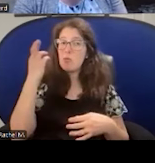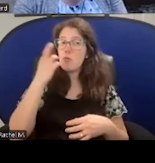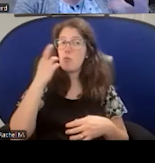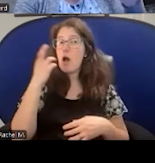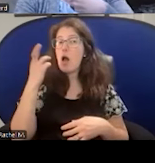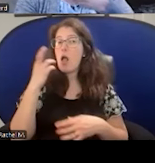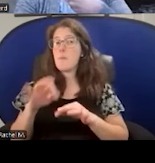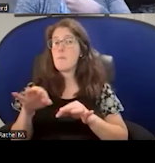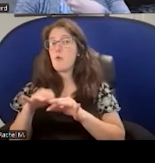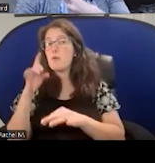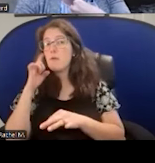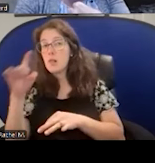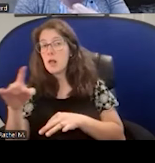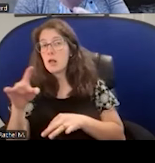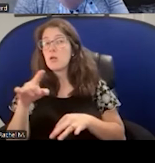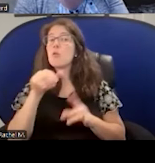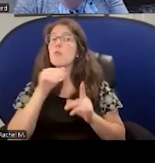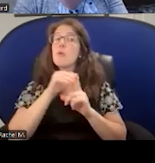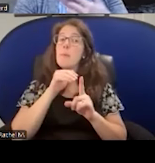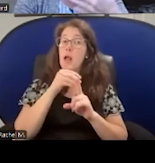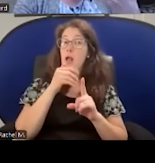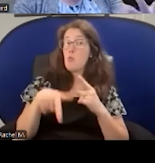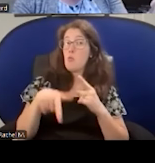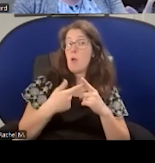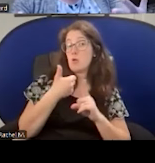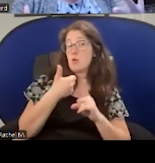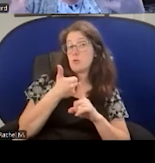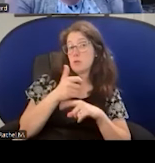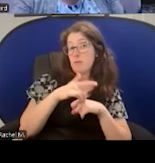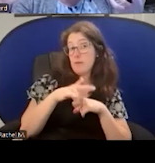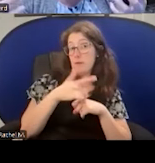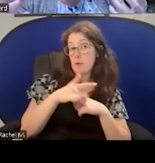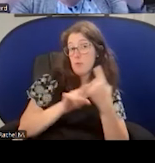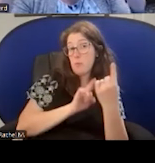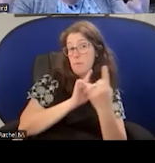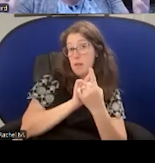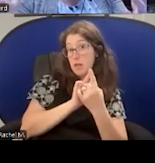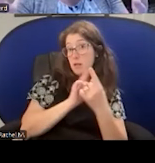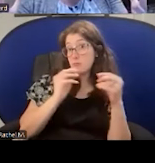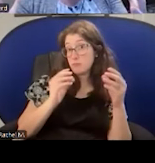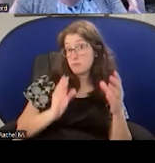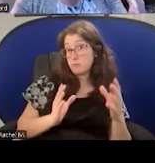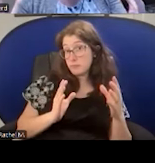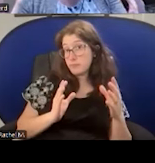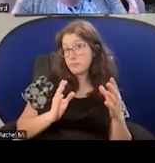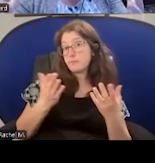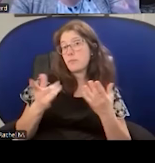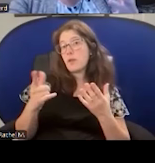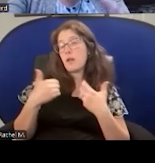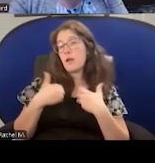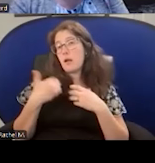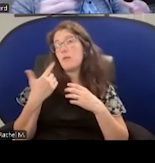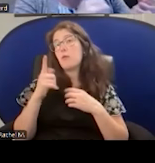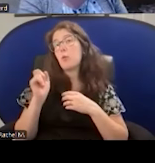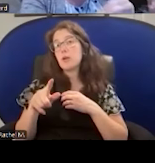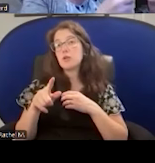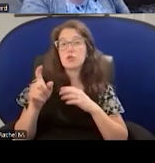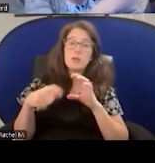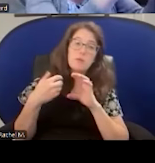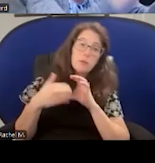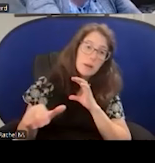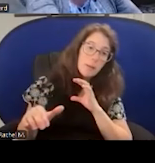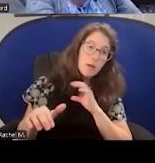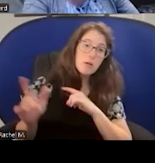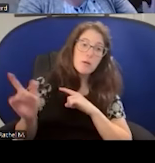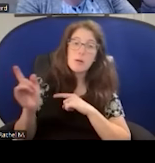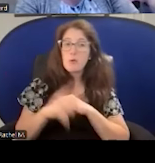remind them about your availability as an instructor because they might have a question and want to send you an email and then they have to go back to the syllabus and